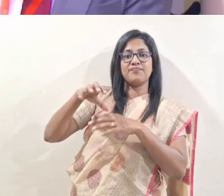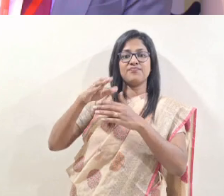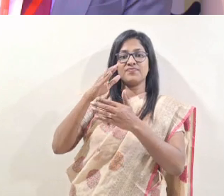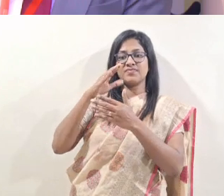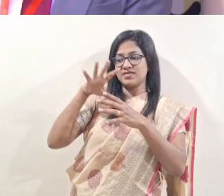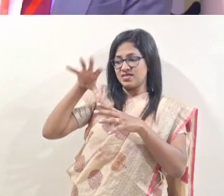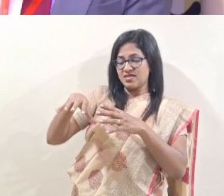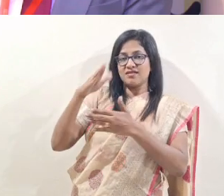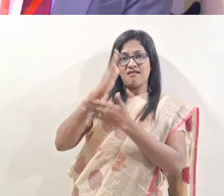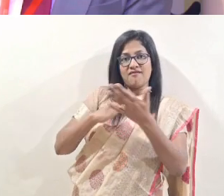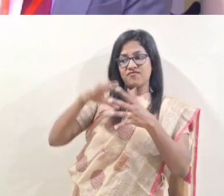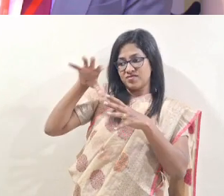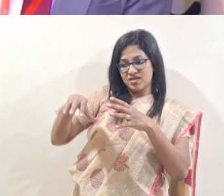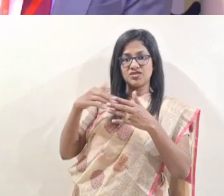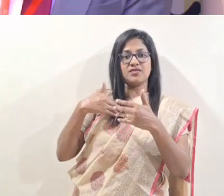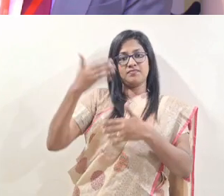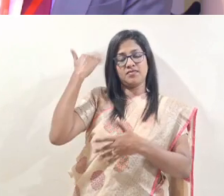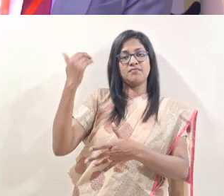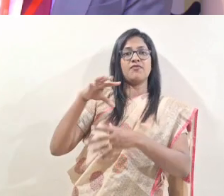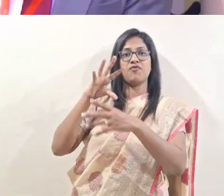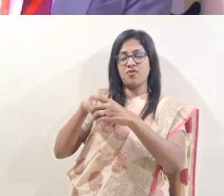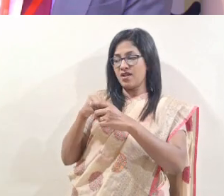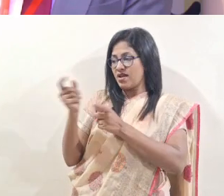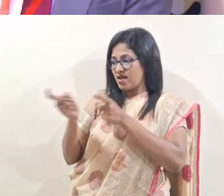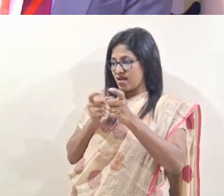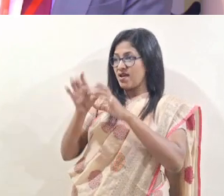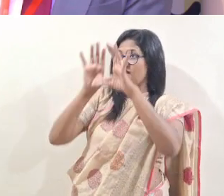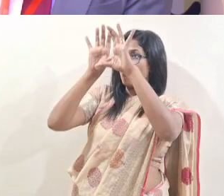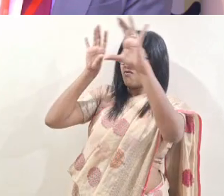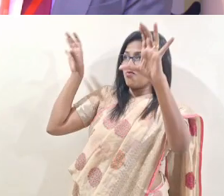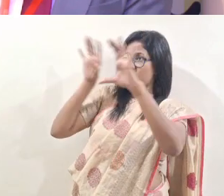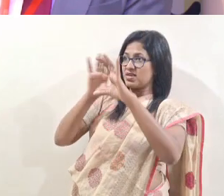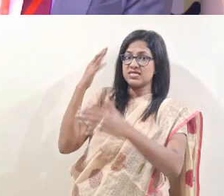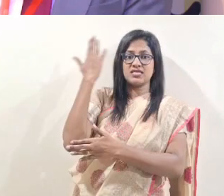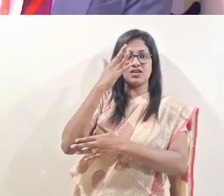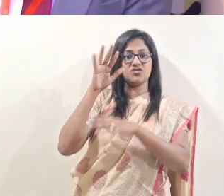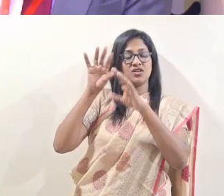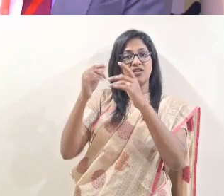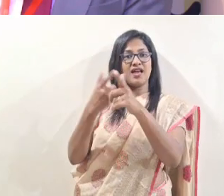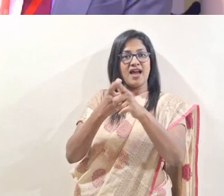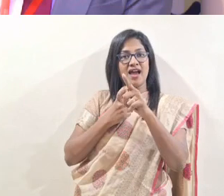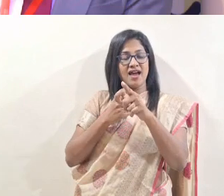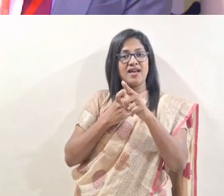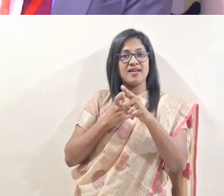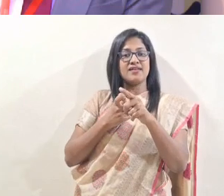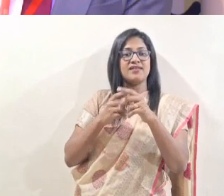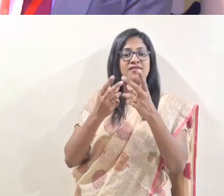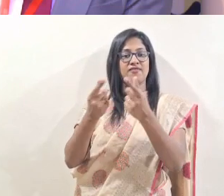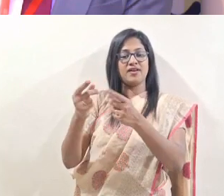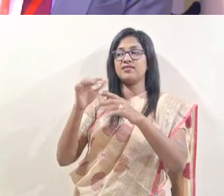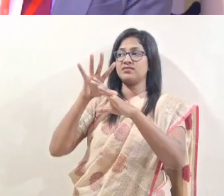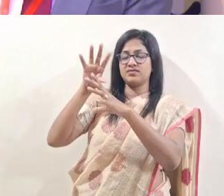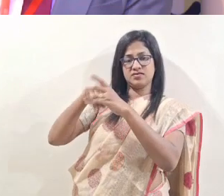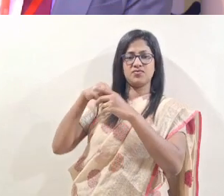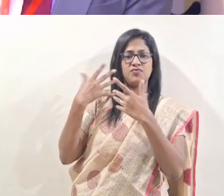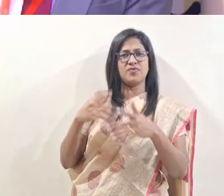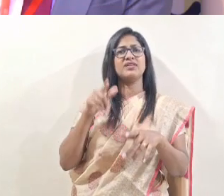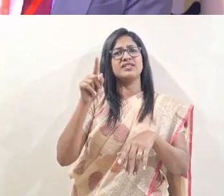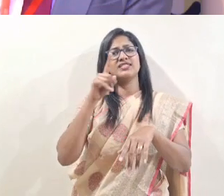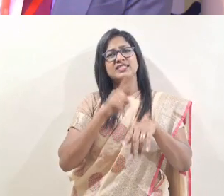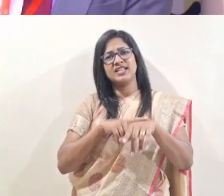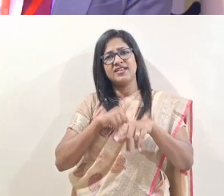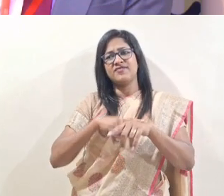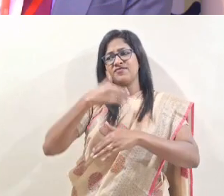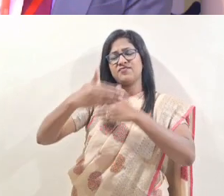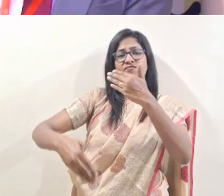them with Sacheron control panels and Sacheron high-speed circuit breakers. So it's a fact of life that